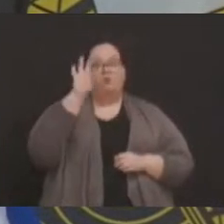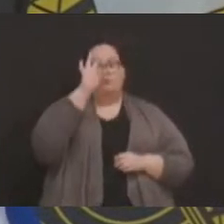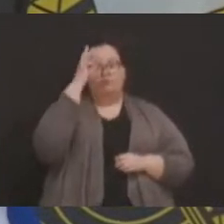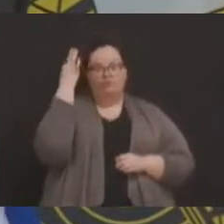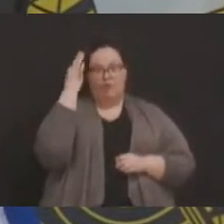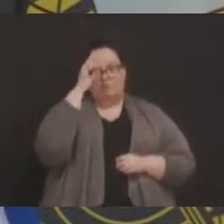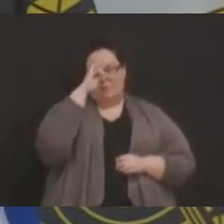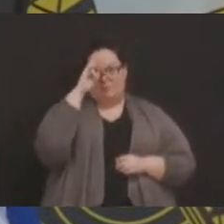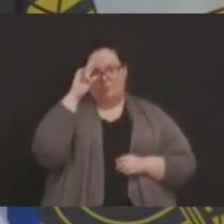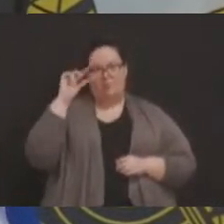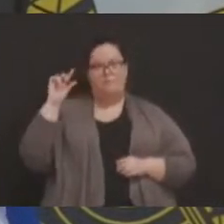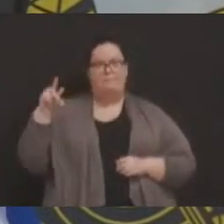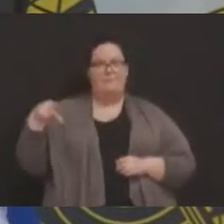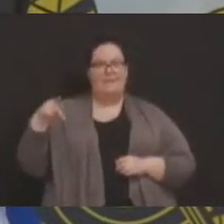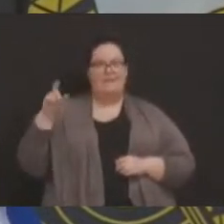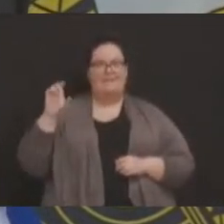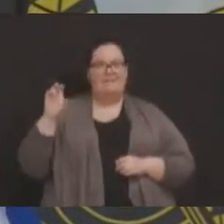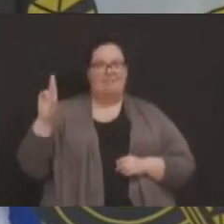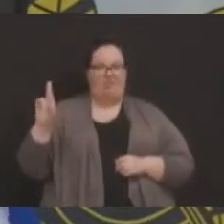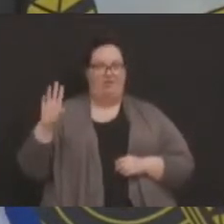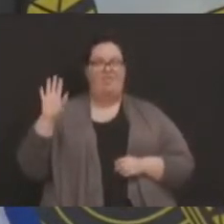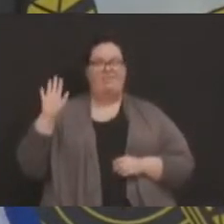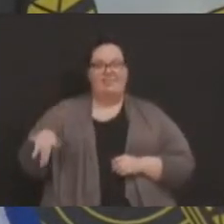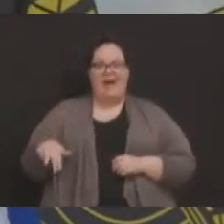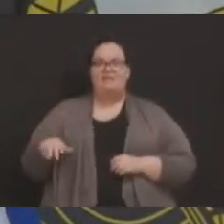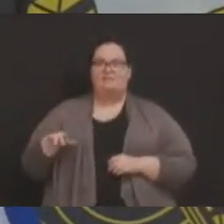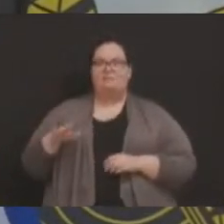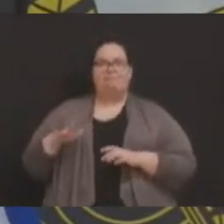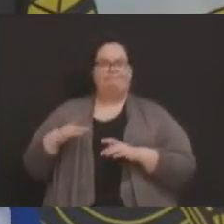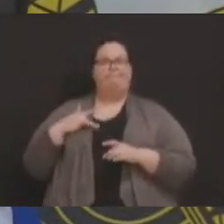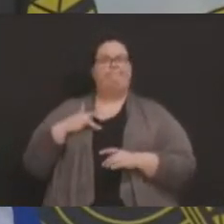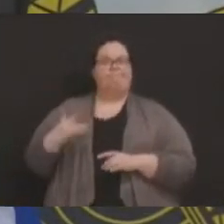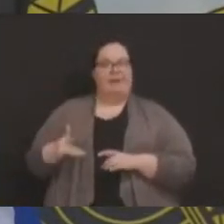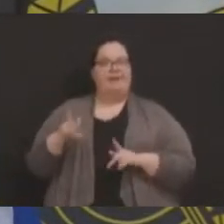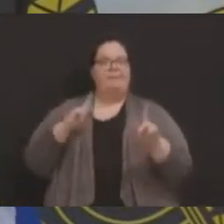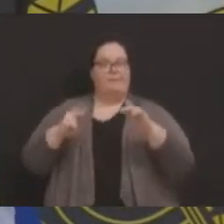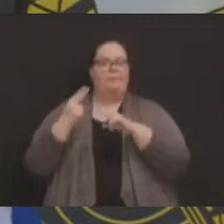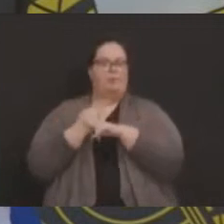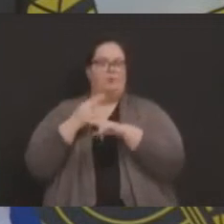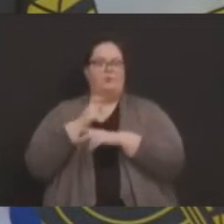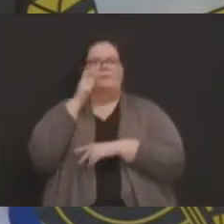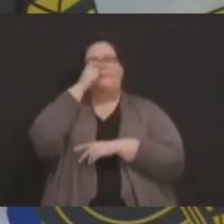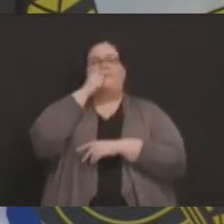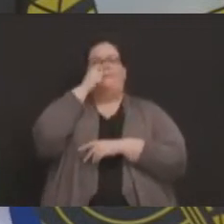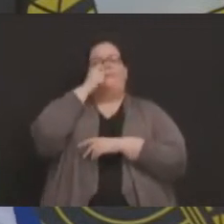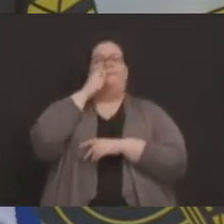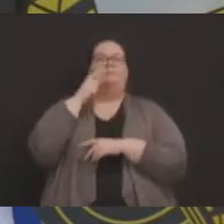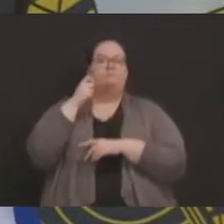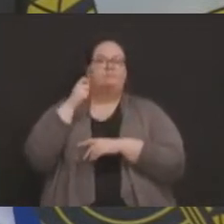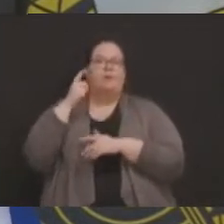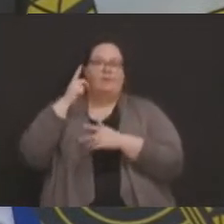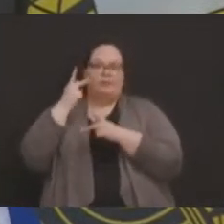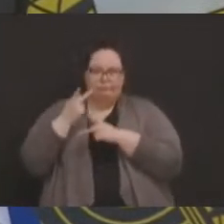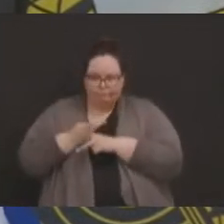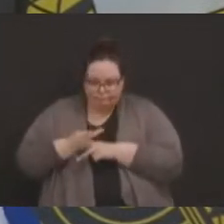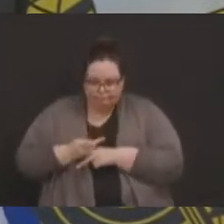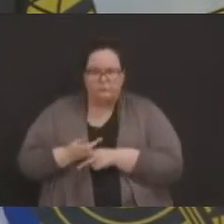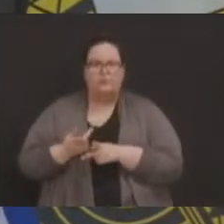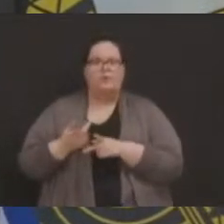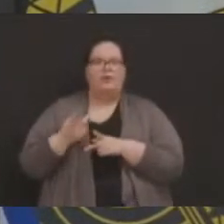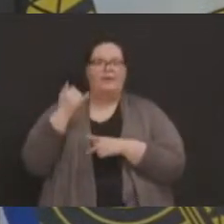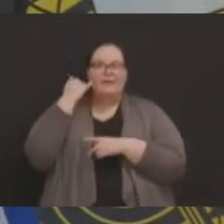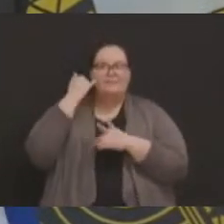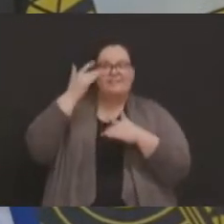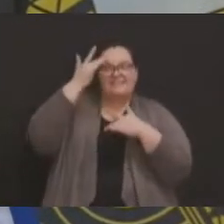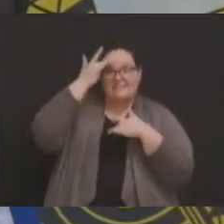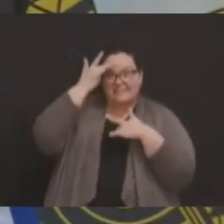reliable for symptomatic and asymptomatic testing. We do have one that's also PCR based that's called Gene Expert. It's able